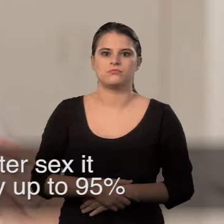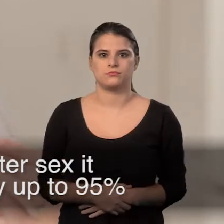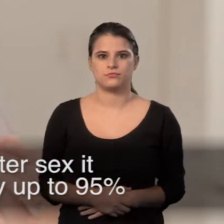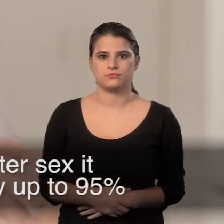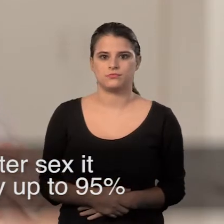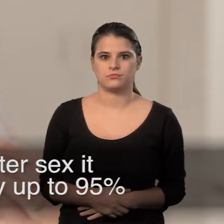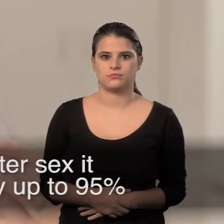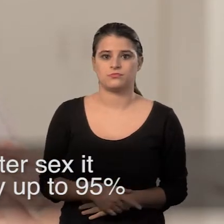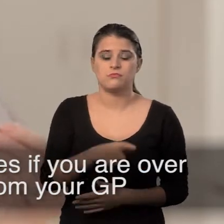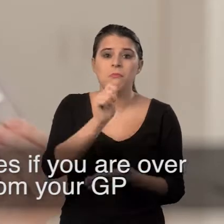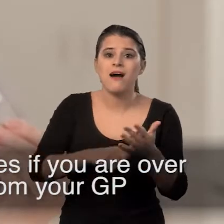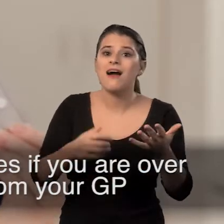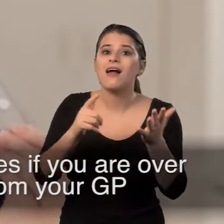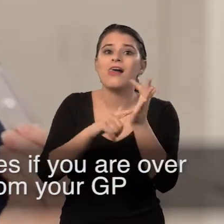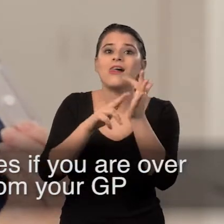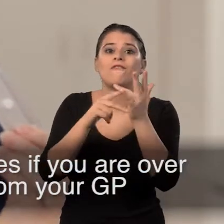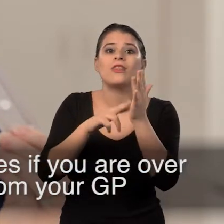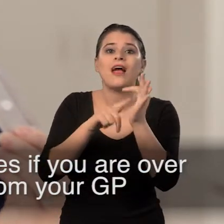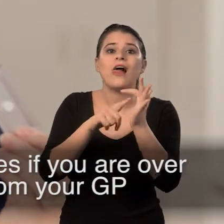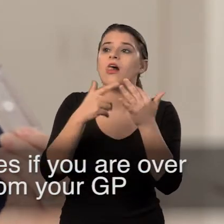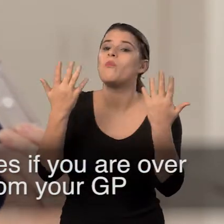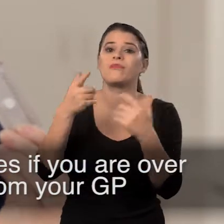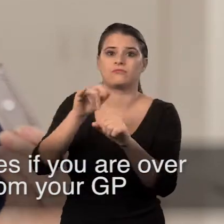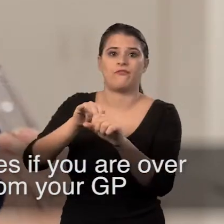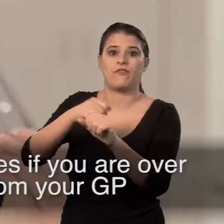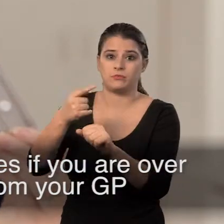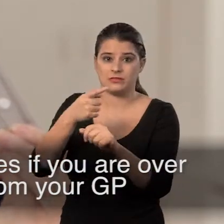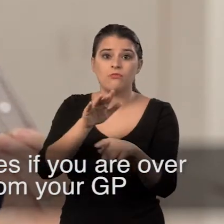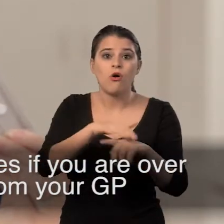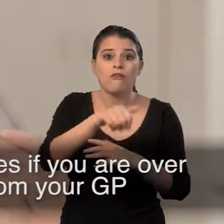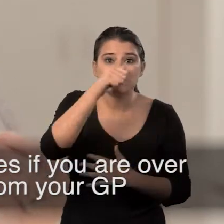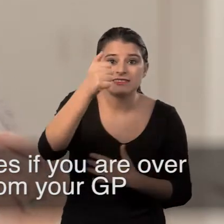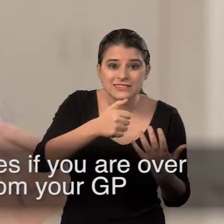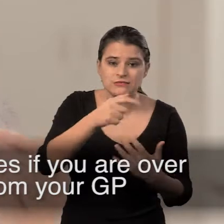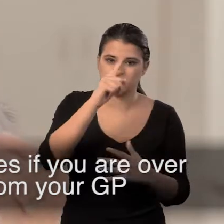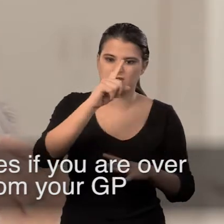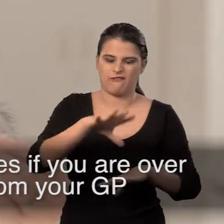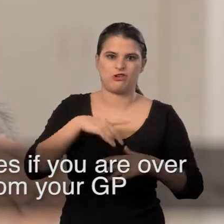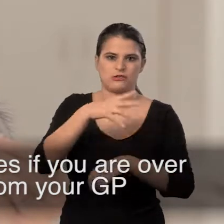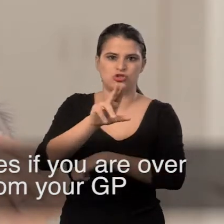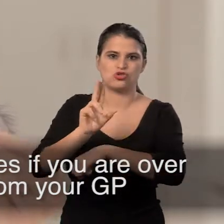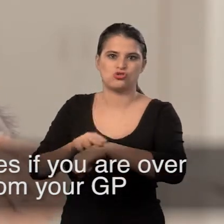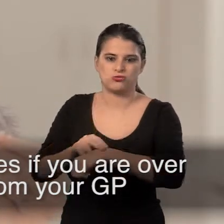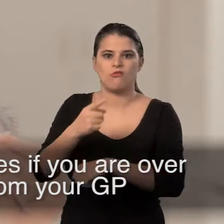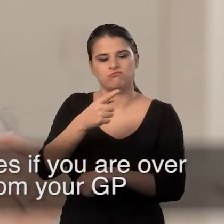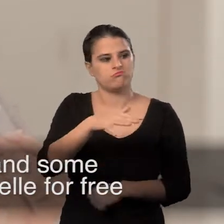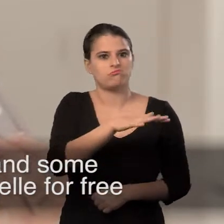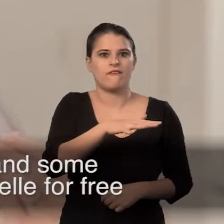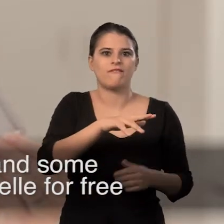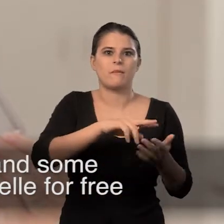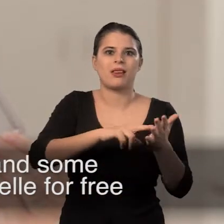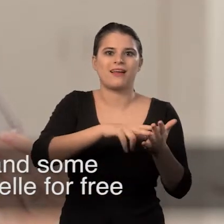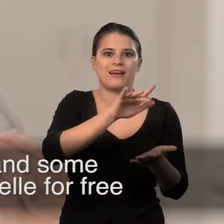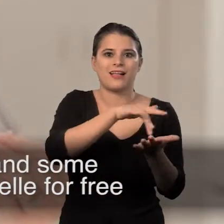to 95%. You can buy Levenel in pharmacies if you are over 16. You can also get it from your GP,